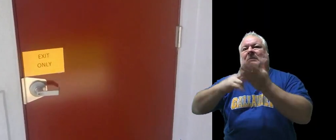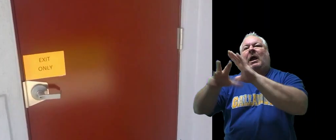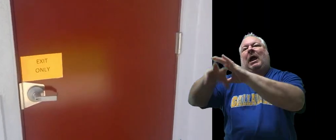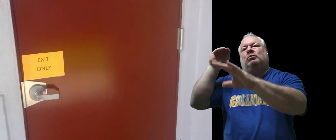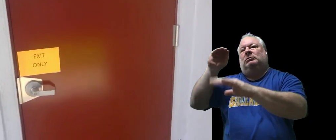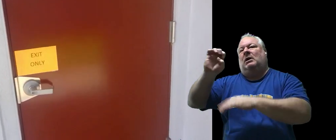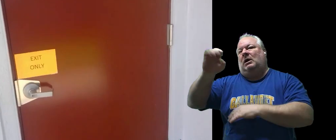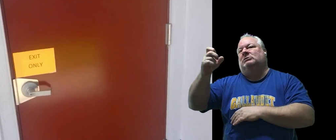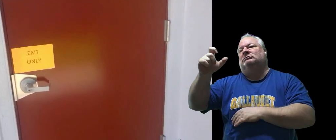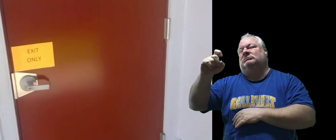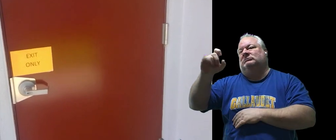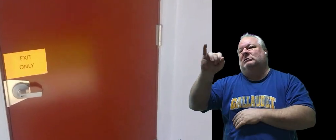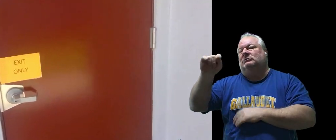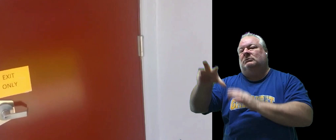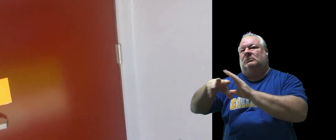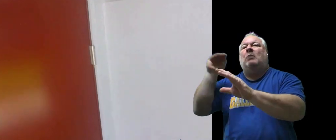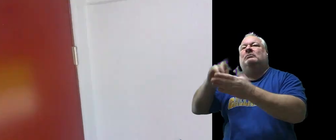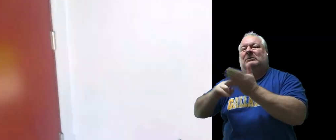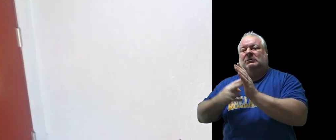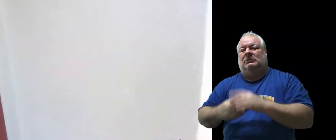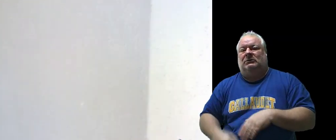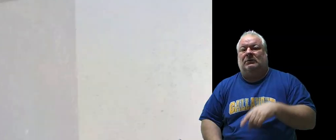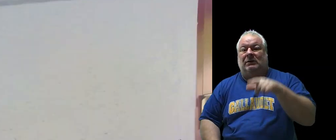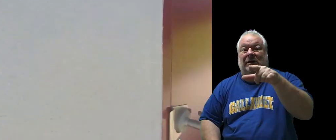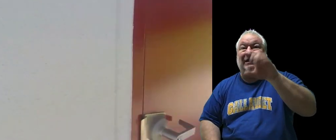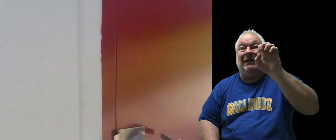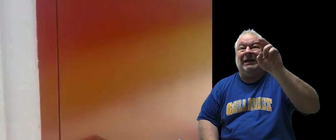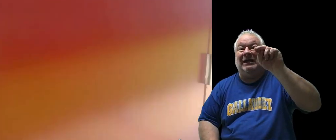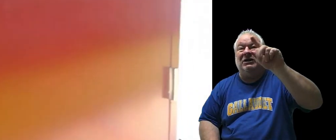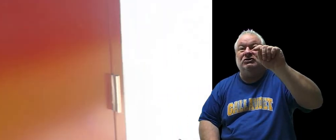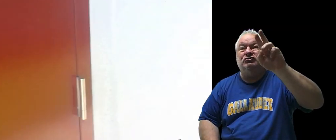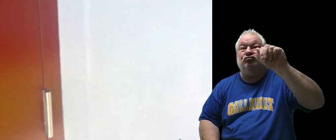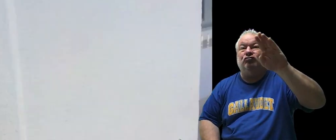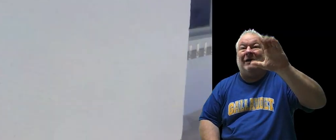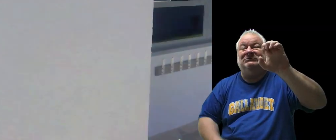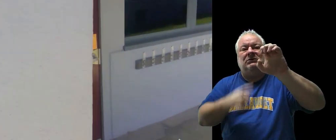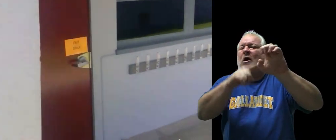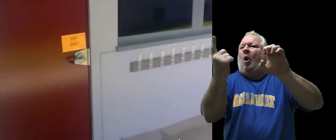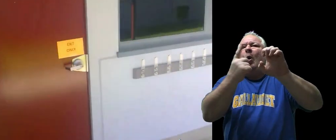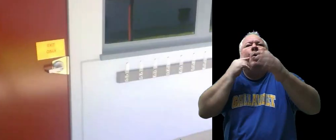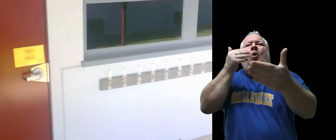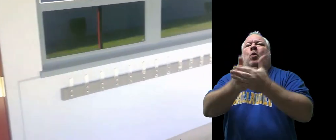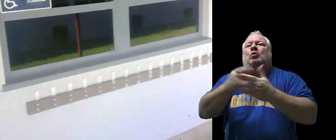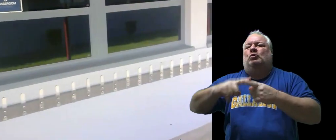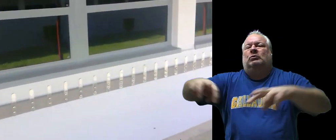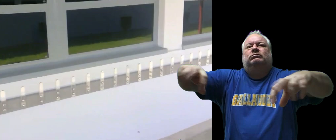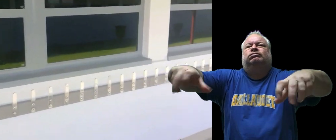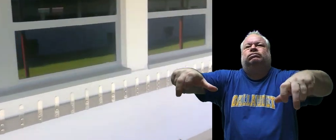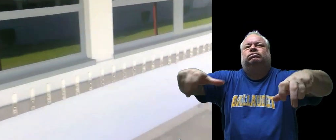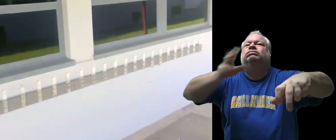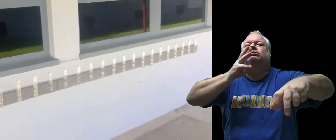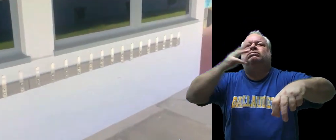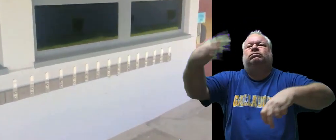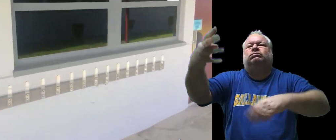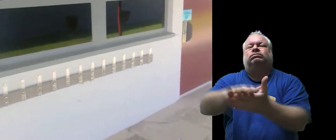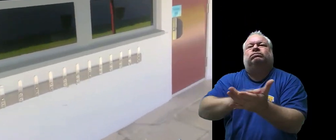exit only. The entrance is the door that is closest